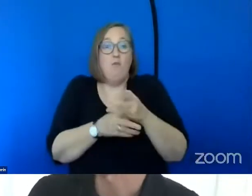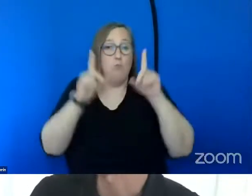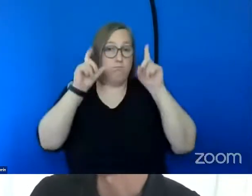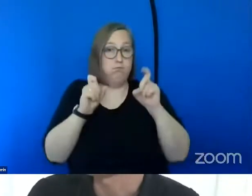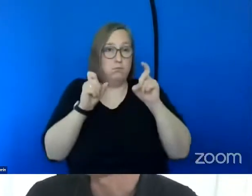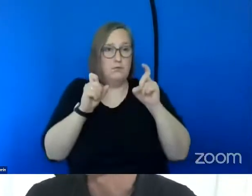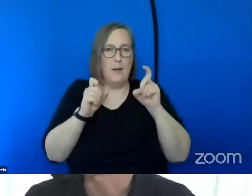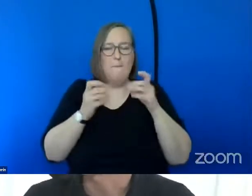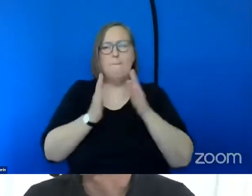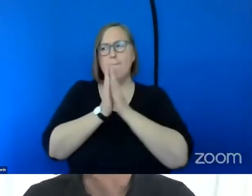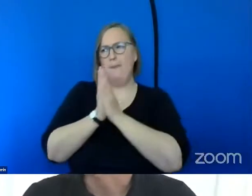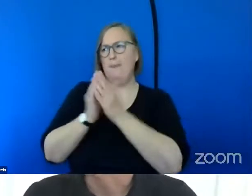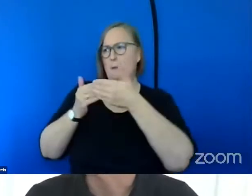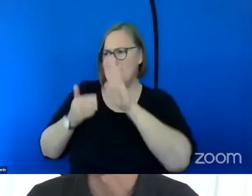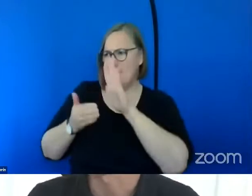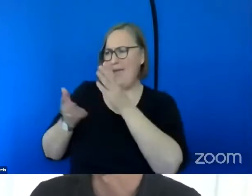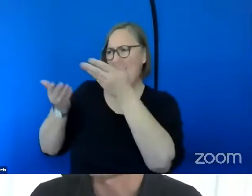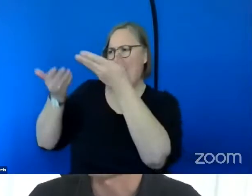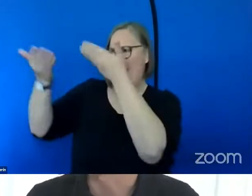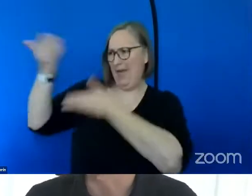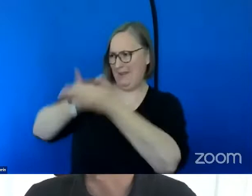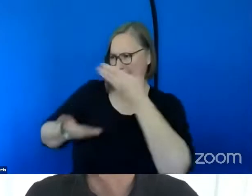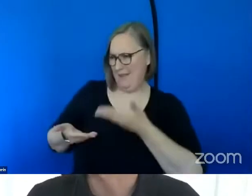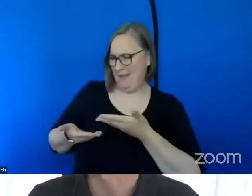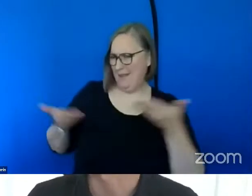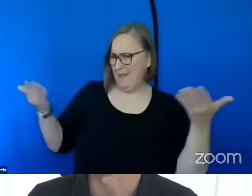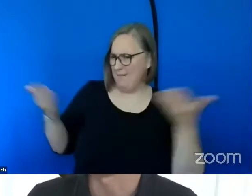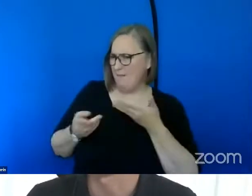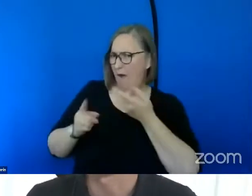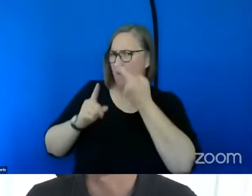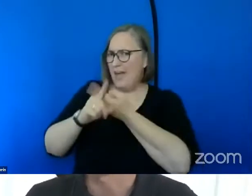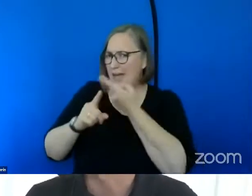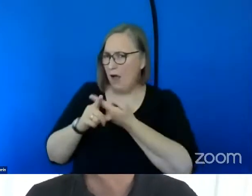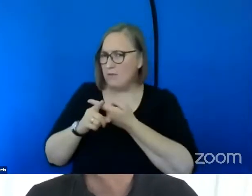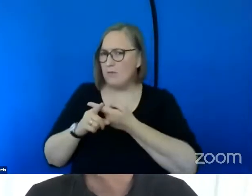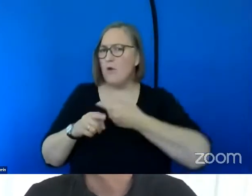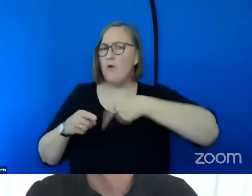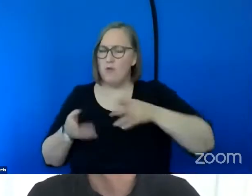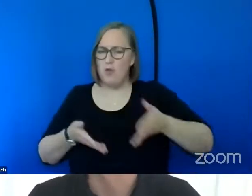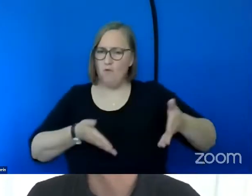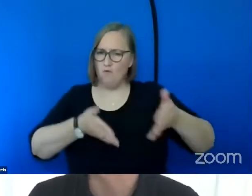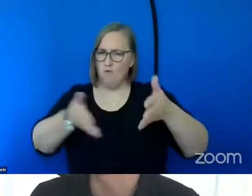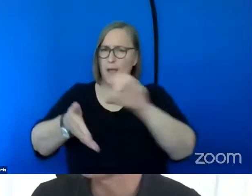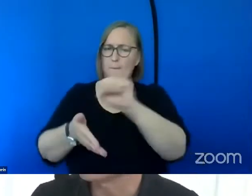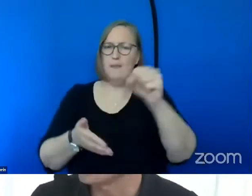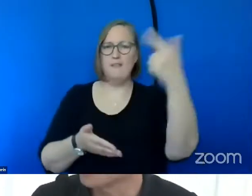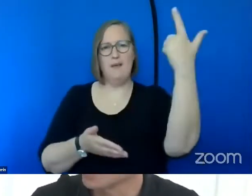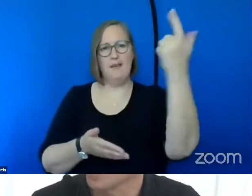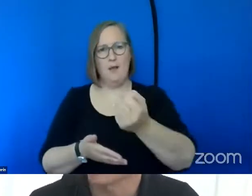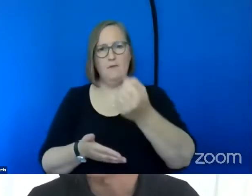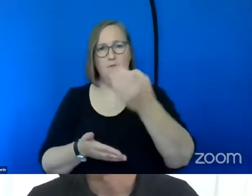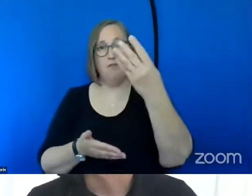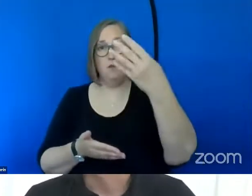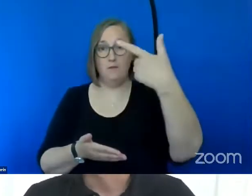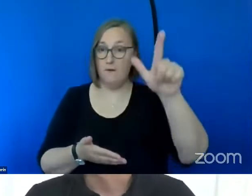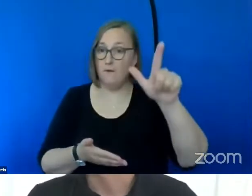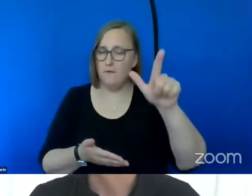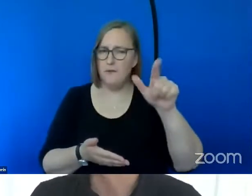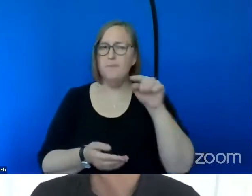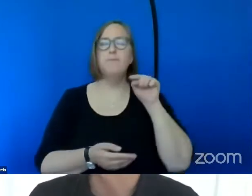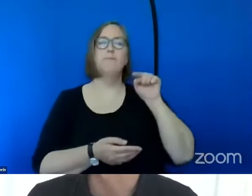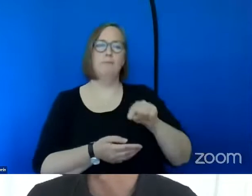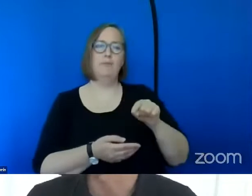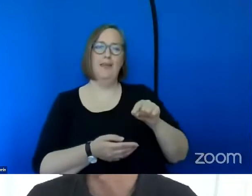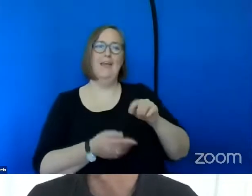The CYBATHLON challenges are the kickoff on our way to 2024. We do this way together with the teams. Today, it's the